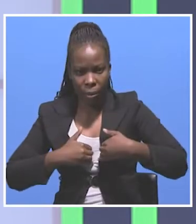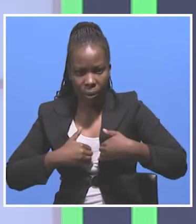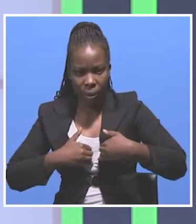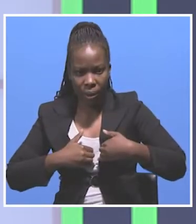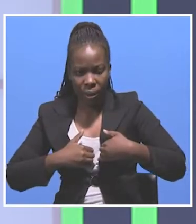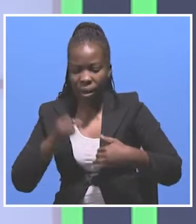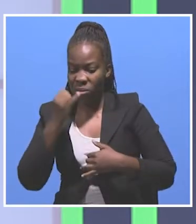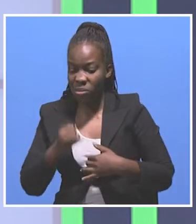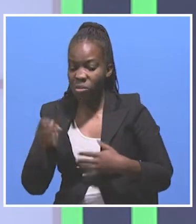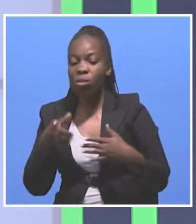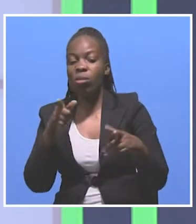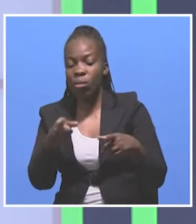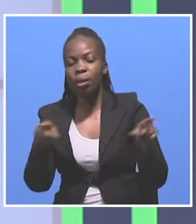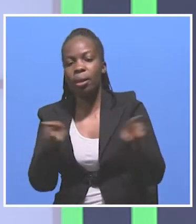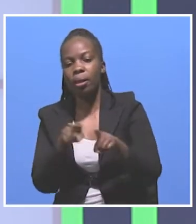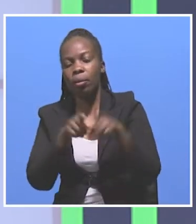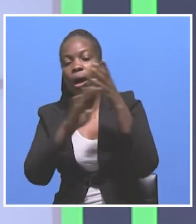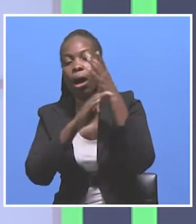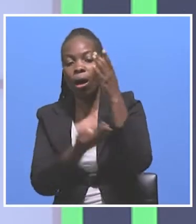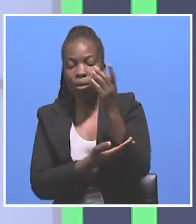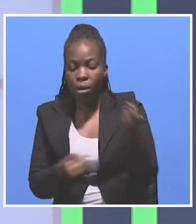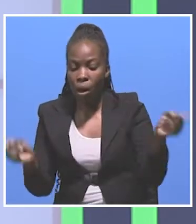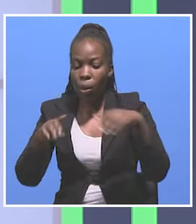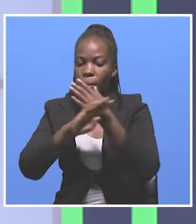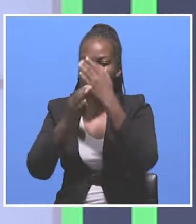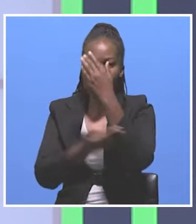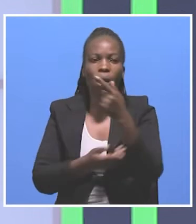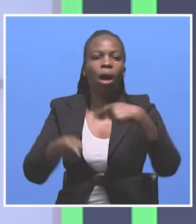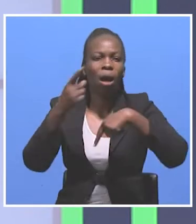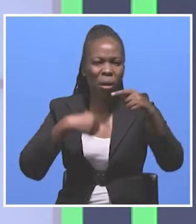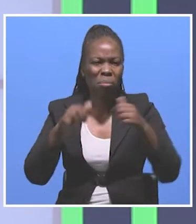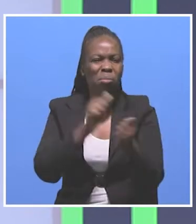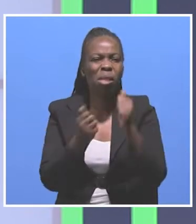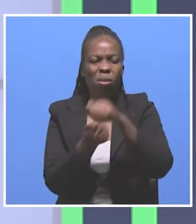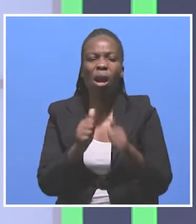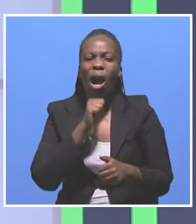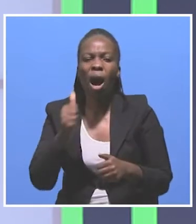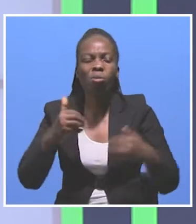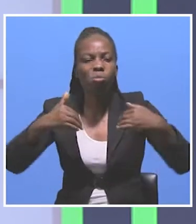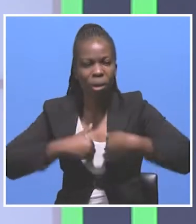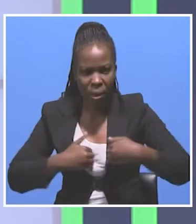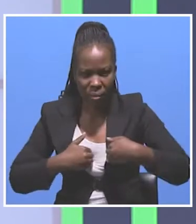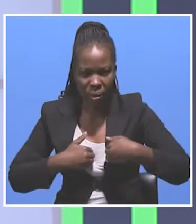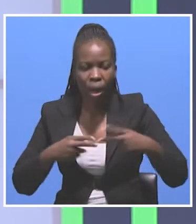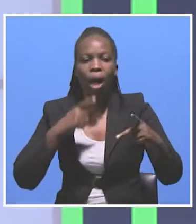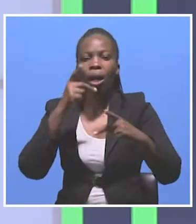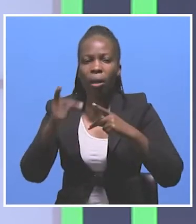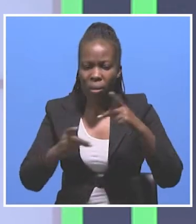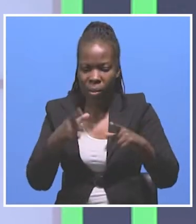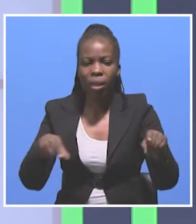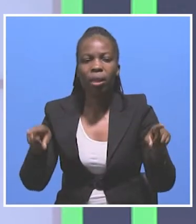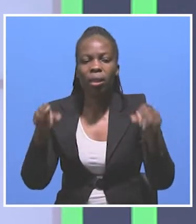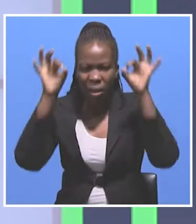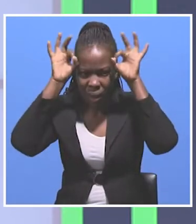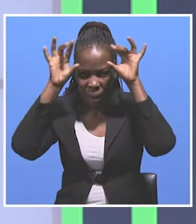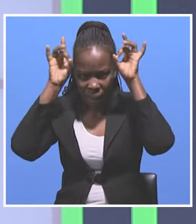pregnant. When the pregnancy comes out, it doesn't matter how it was contracted, the process can be dangerous, and